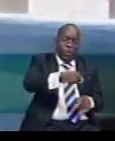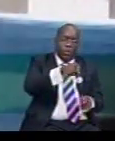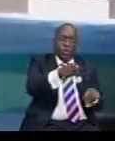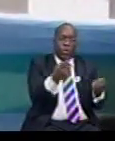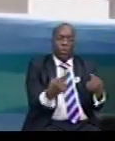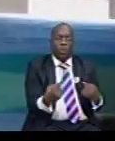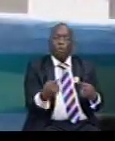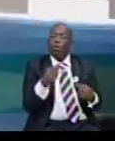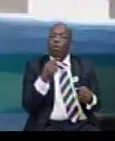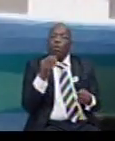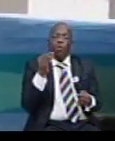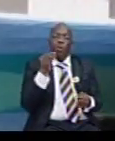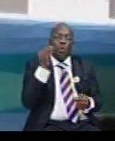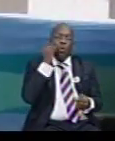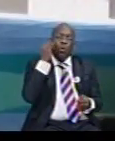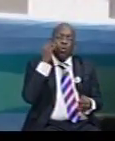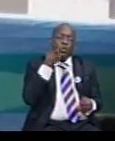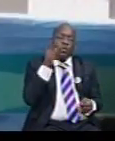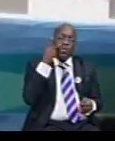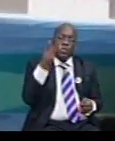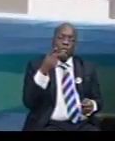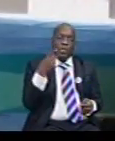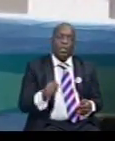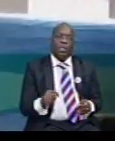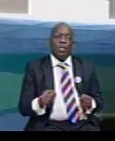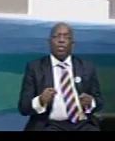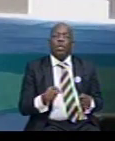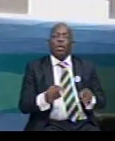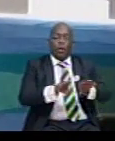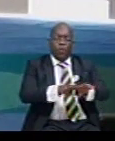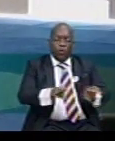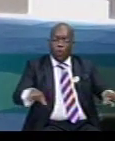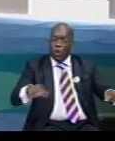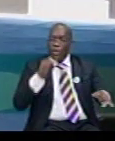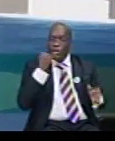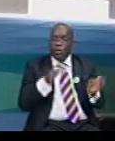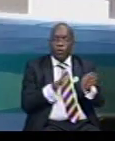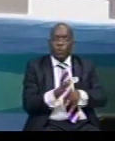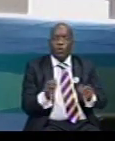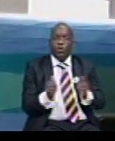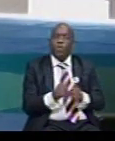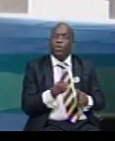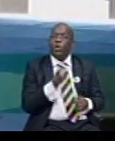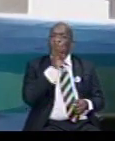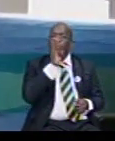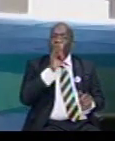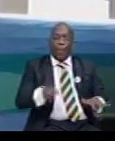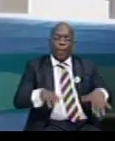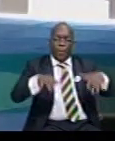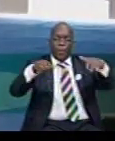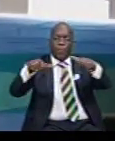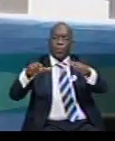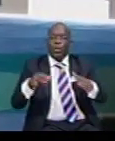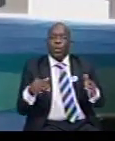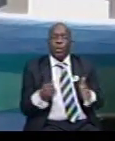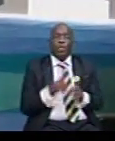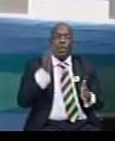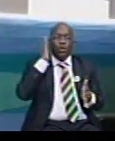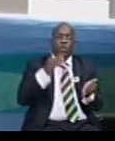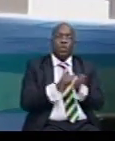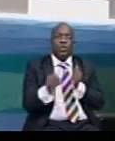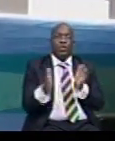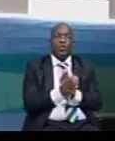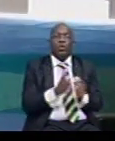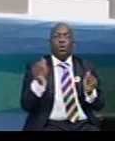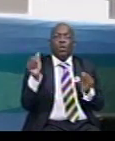home and you see that the floor is flooded and it's going to spoil many things.